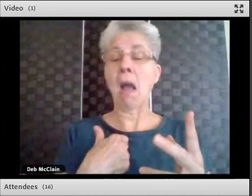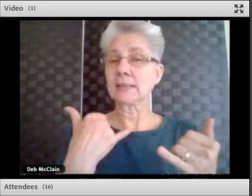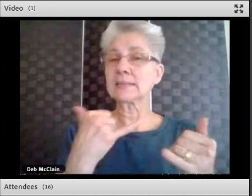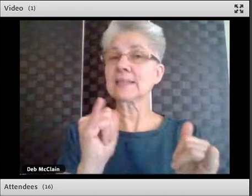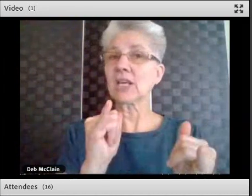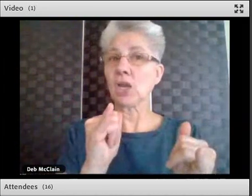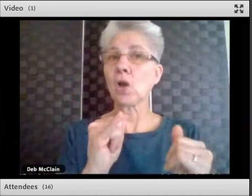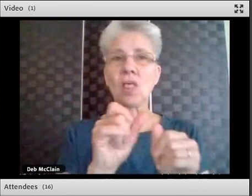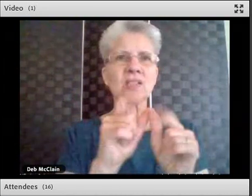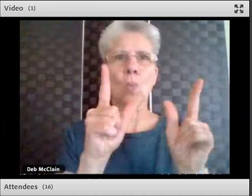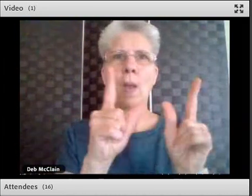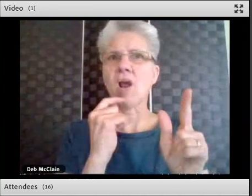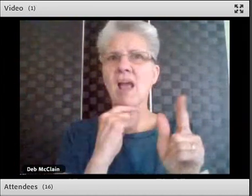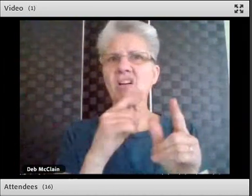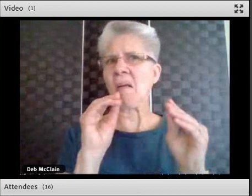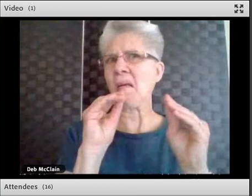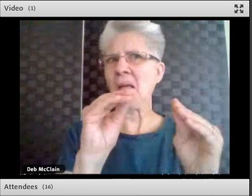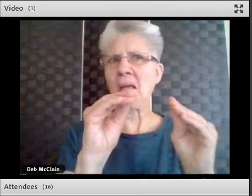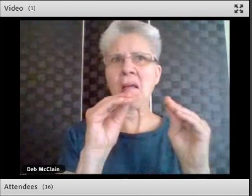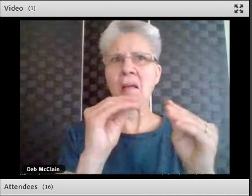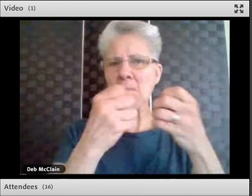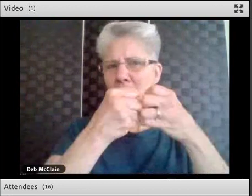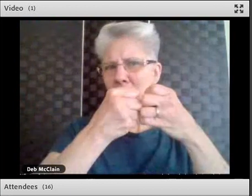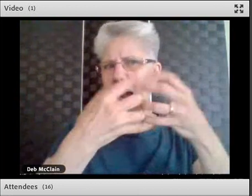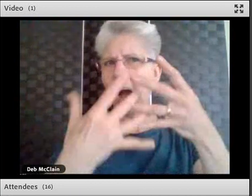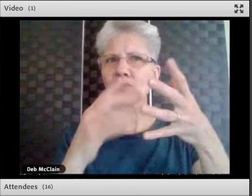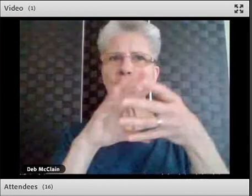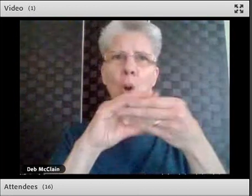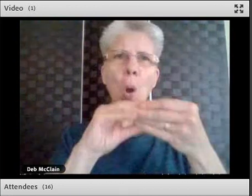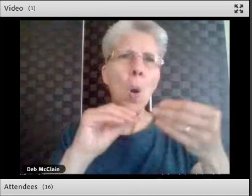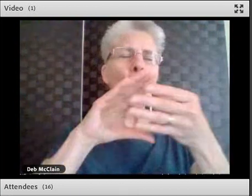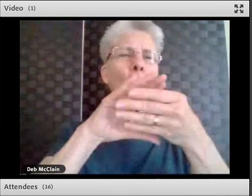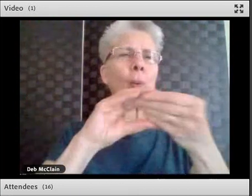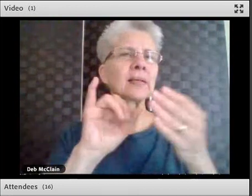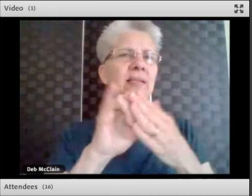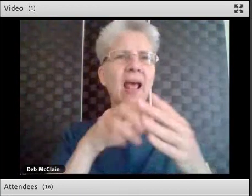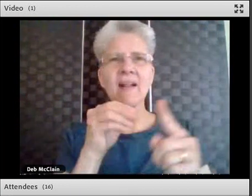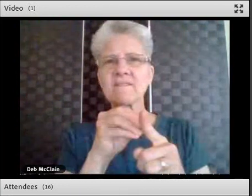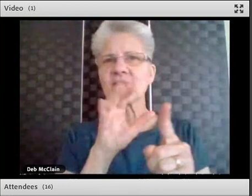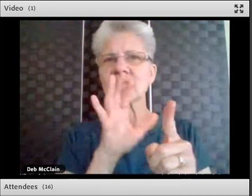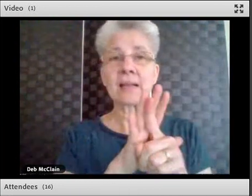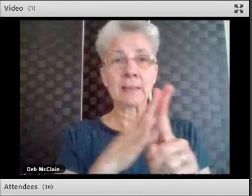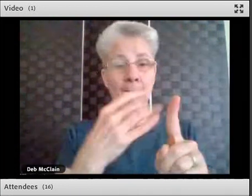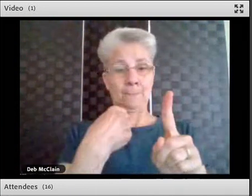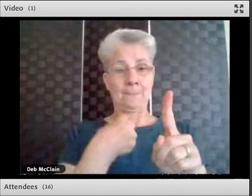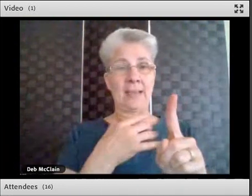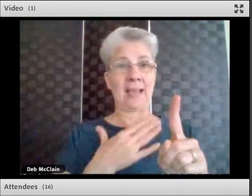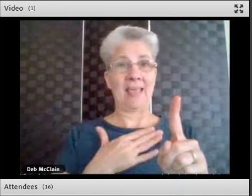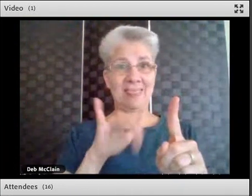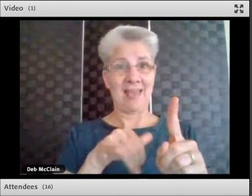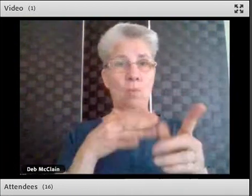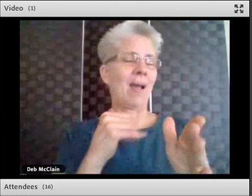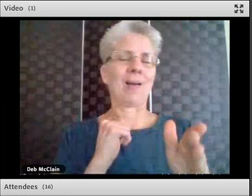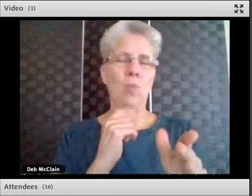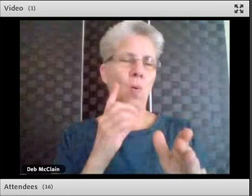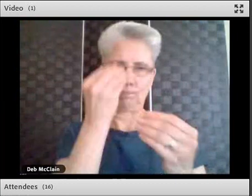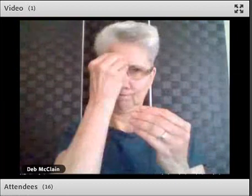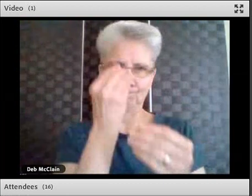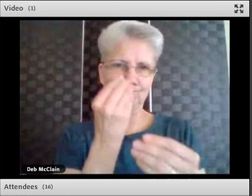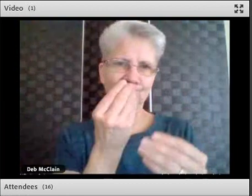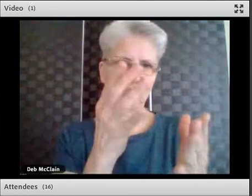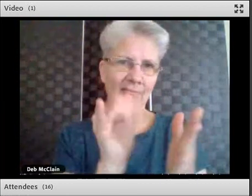entire webinar with stories that have affected me in this manner. I won't do that to